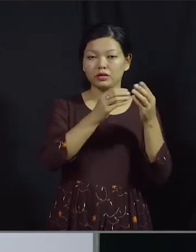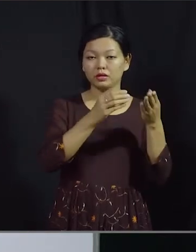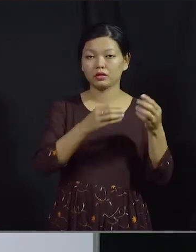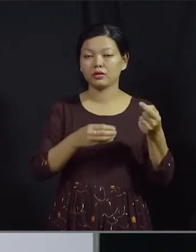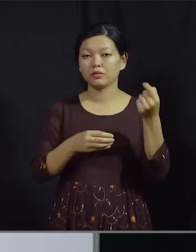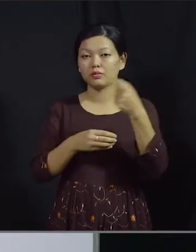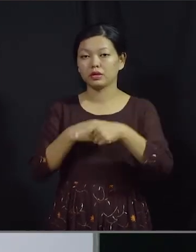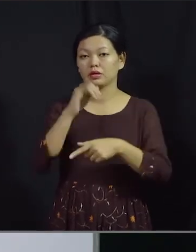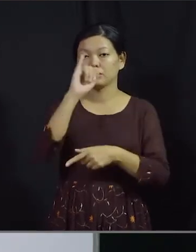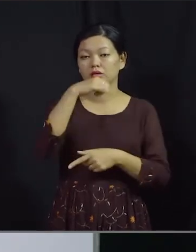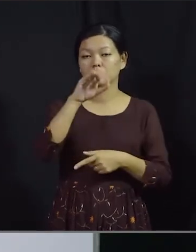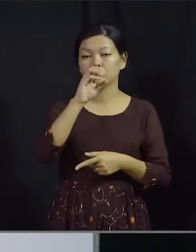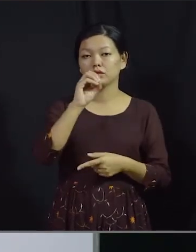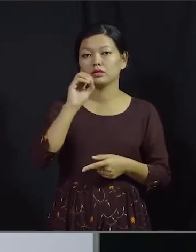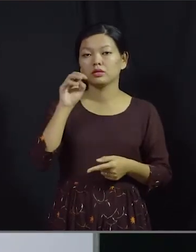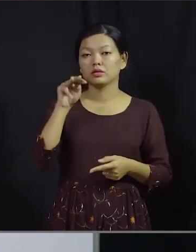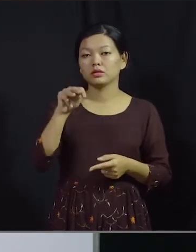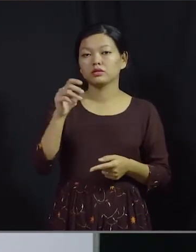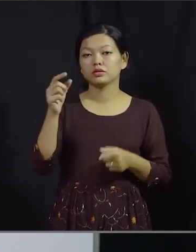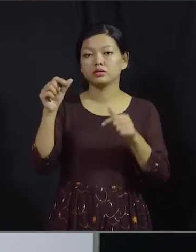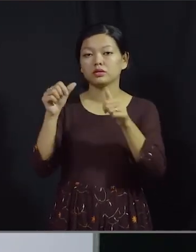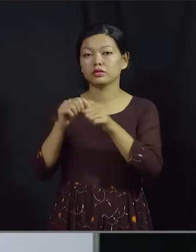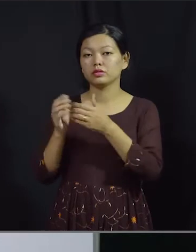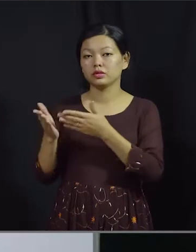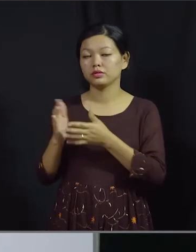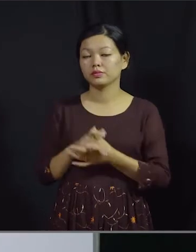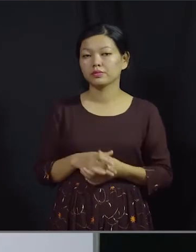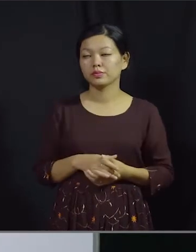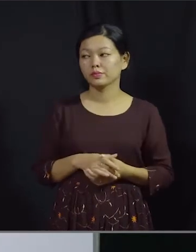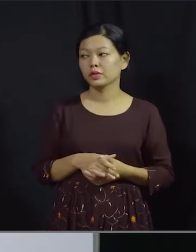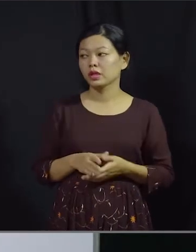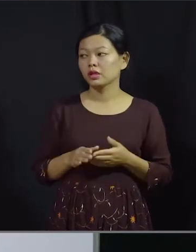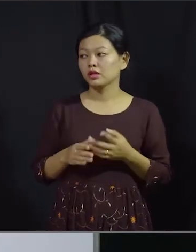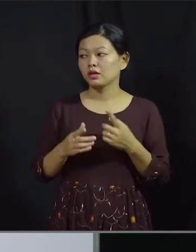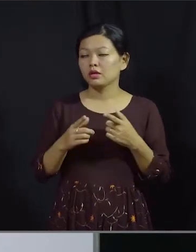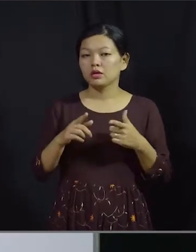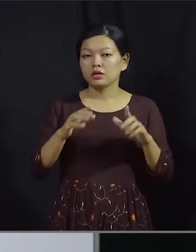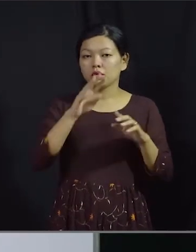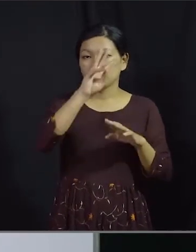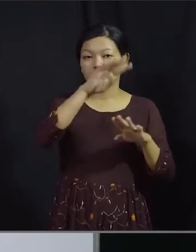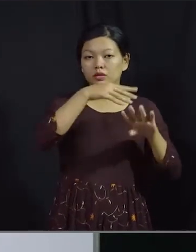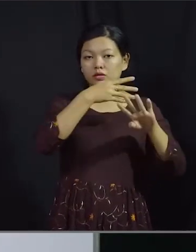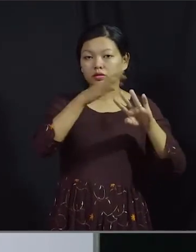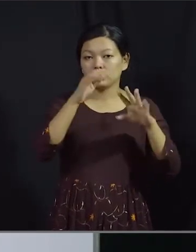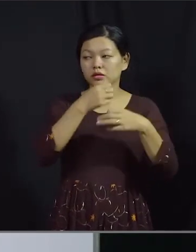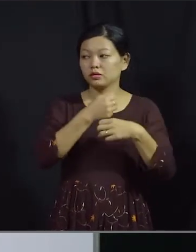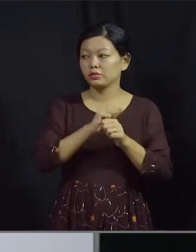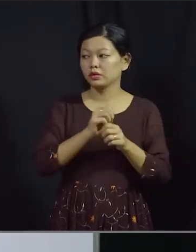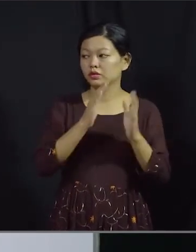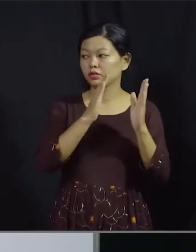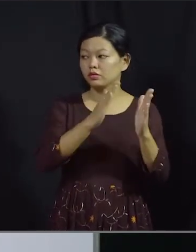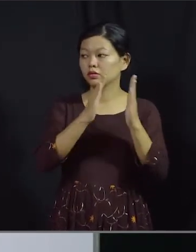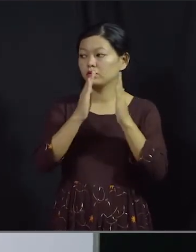B. So we will have to journalize this one. That is journal, date, particulars,